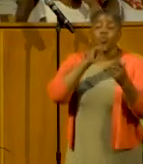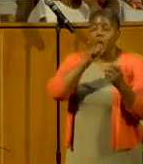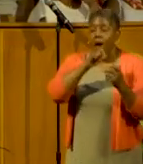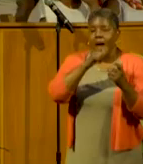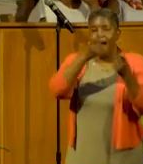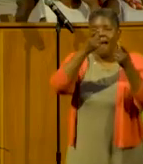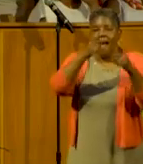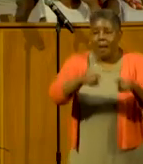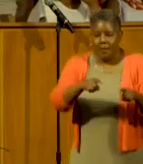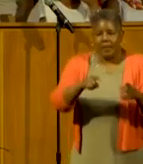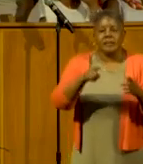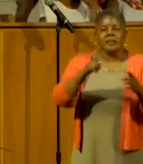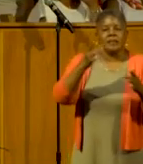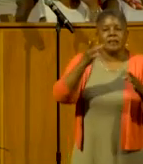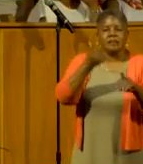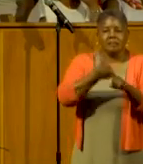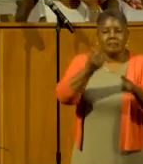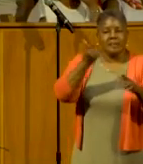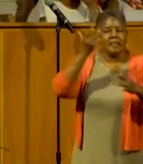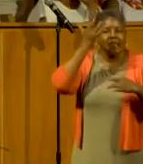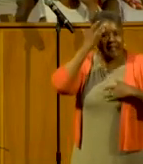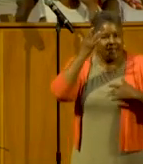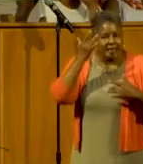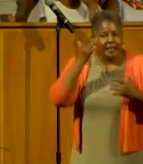into dis-ease.